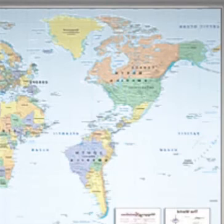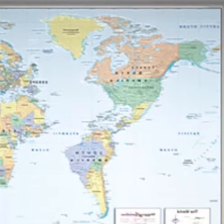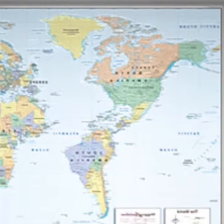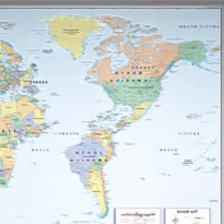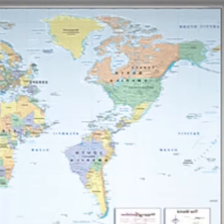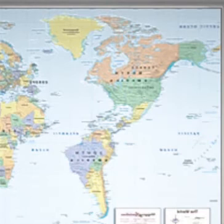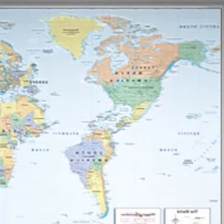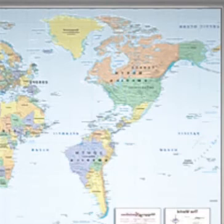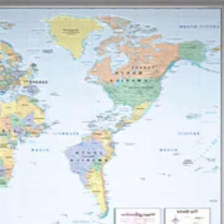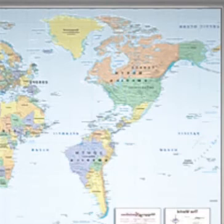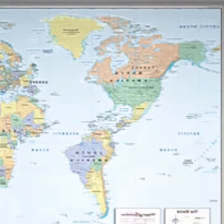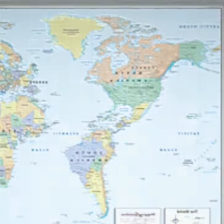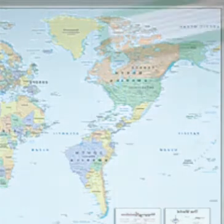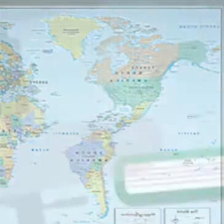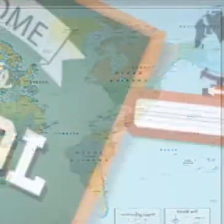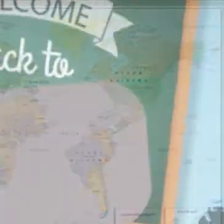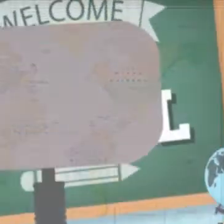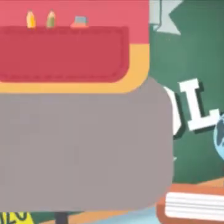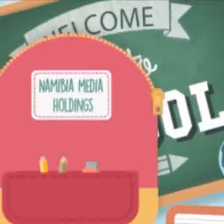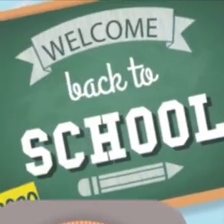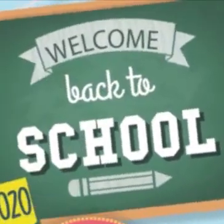simple present tense.